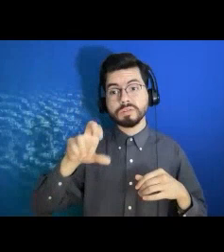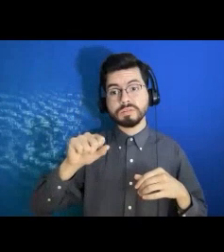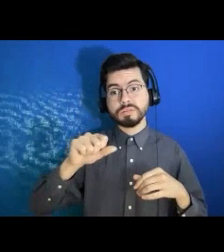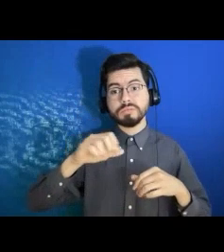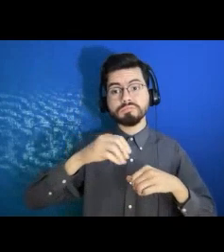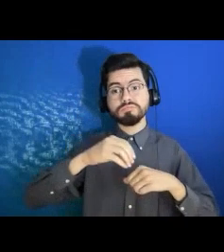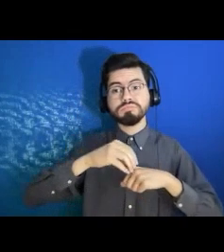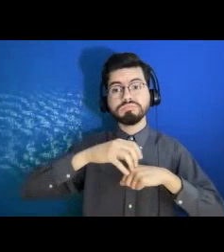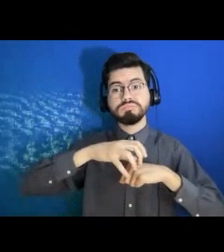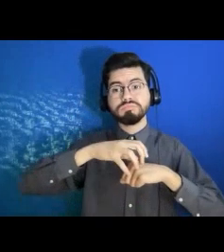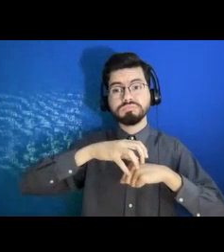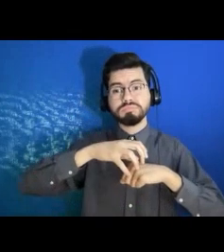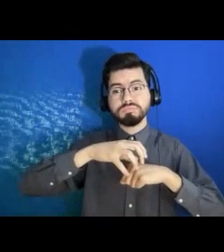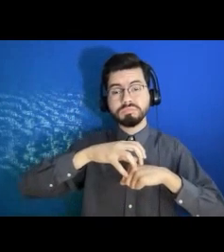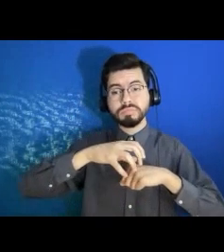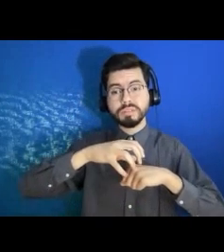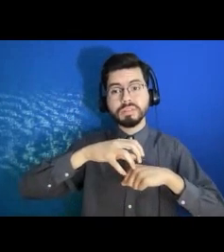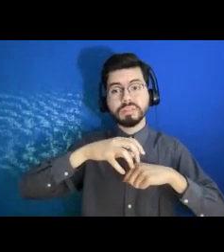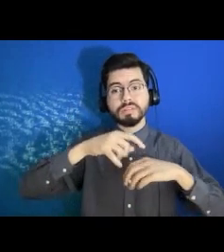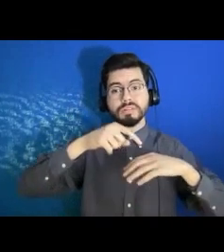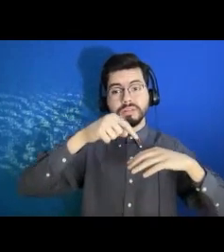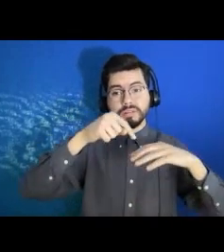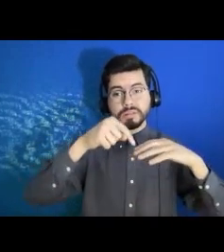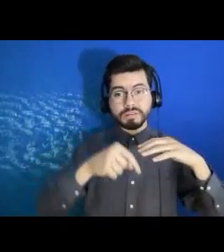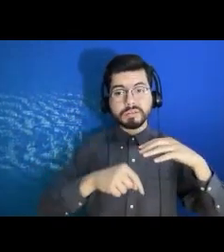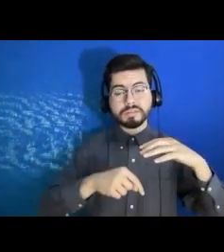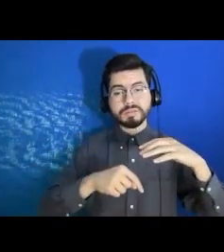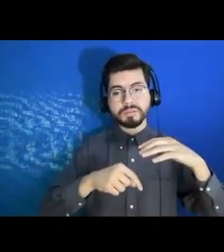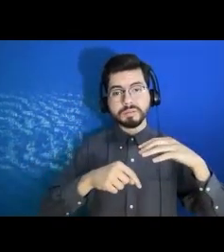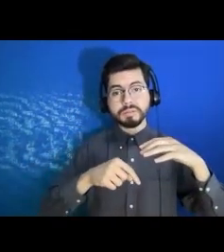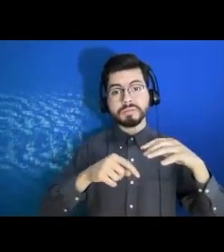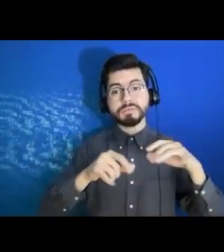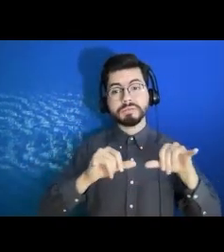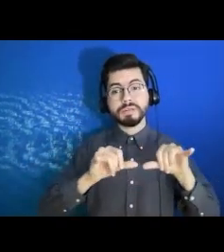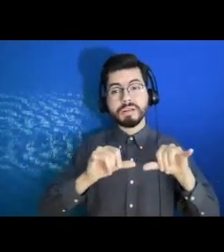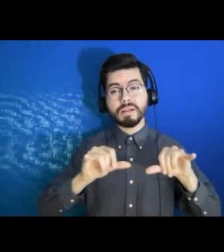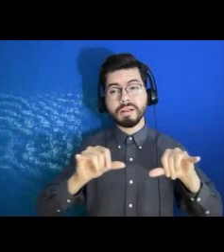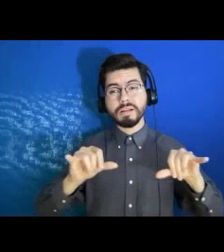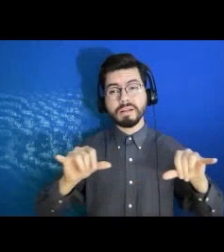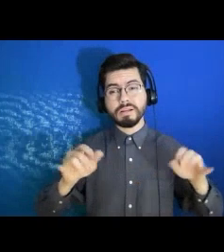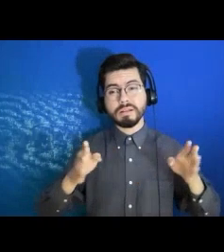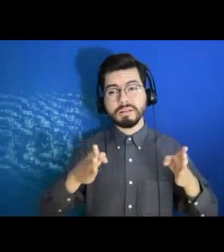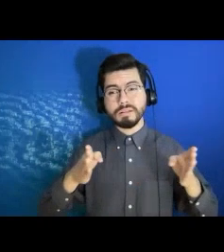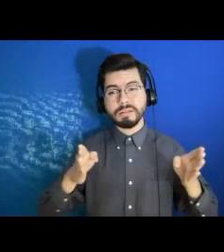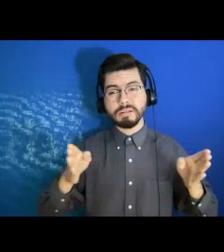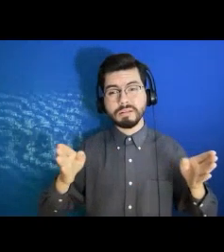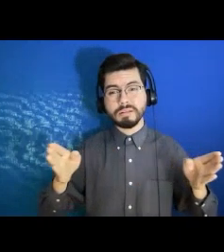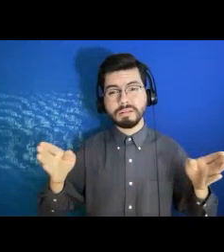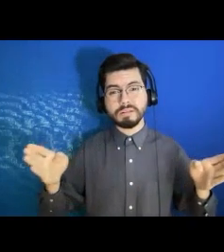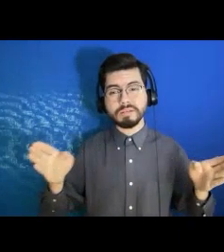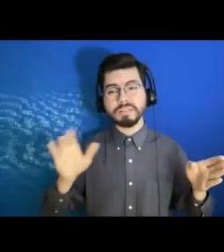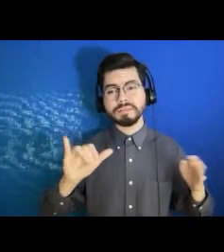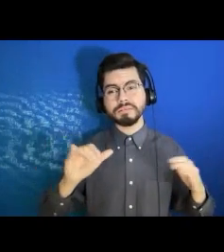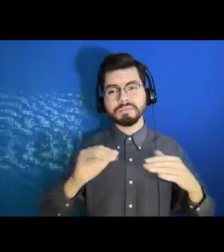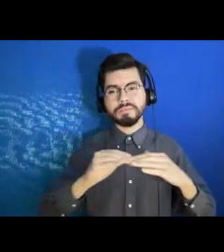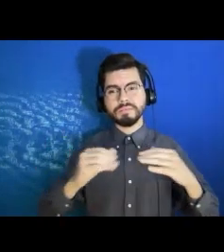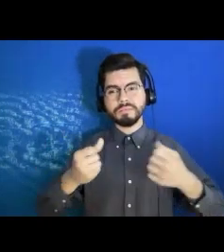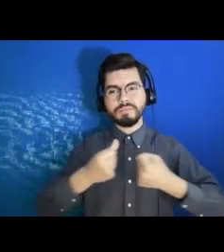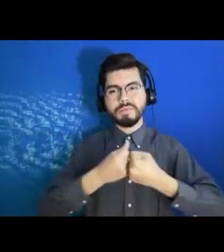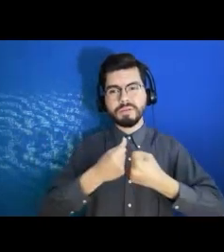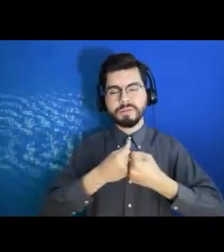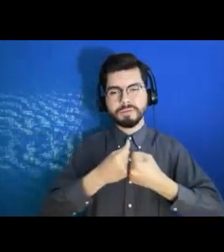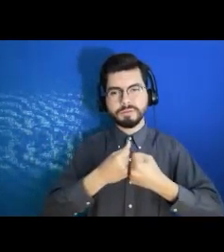down to about here, and then it gets wider once it hits this geologic boundary right here. And we can't see